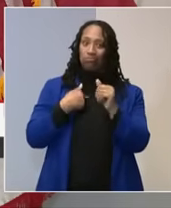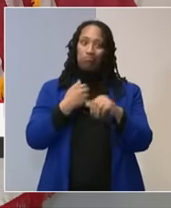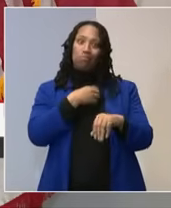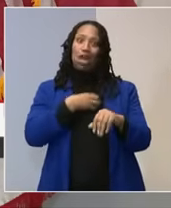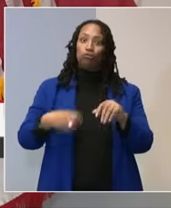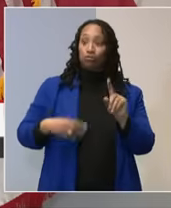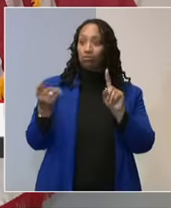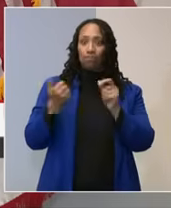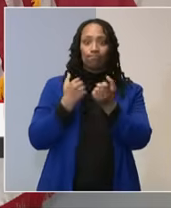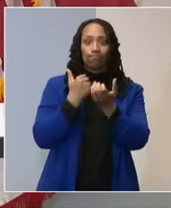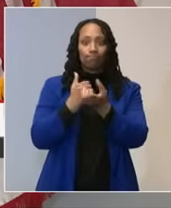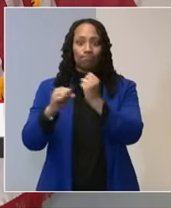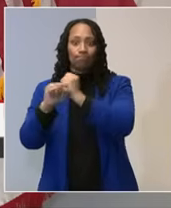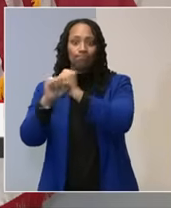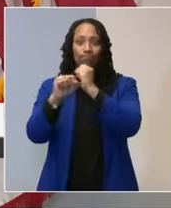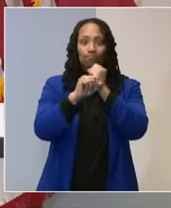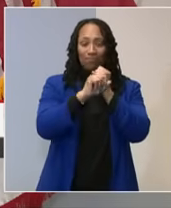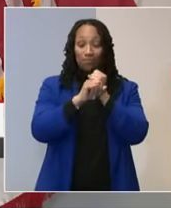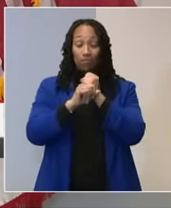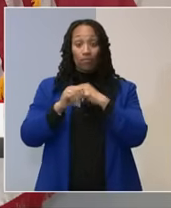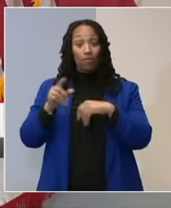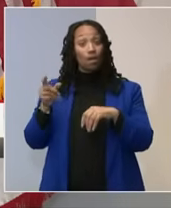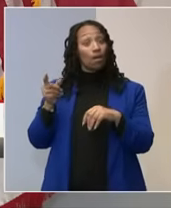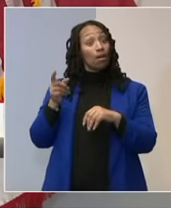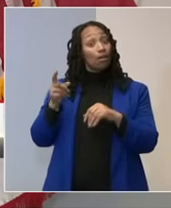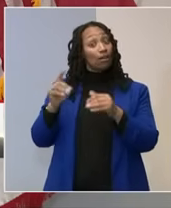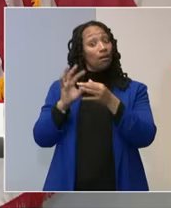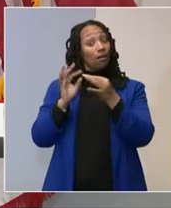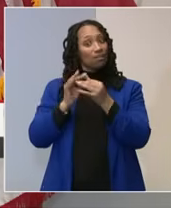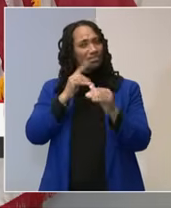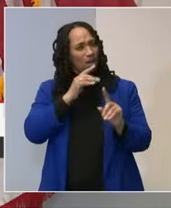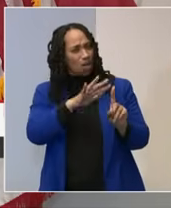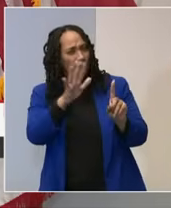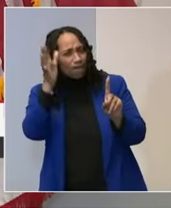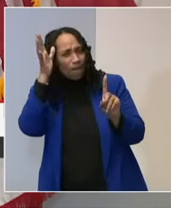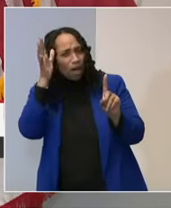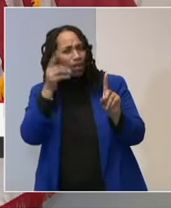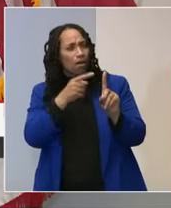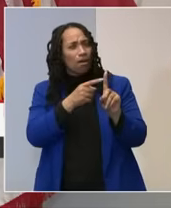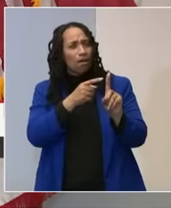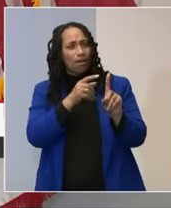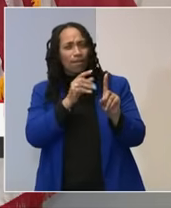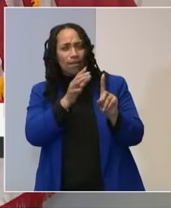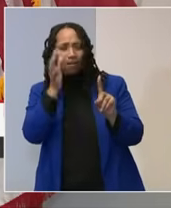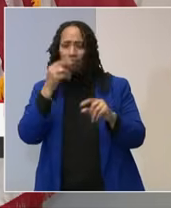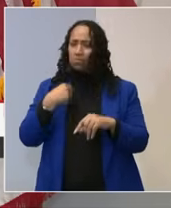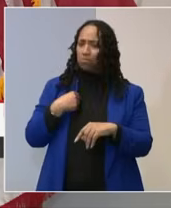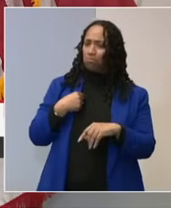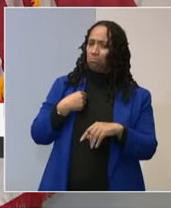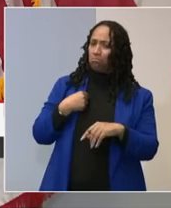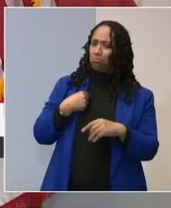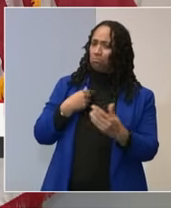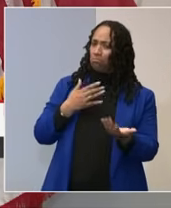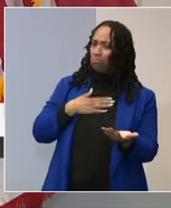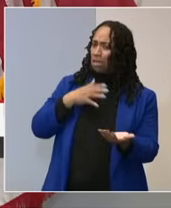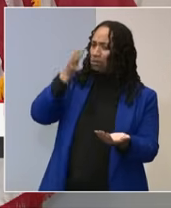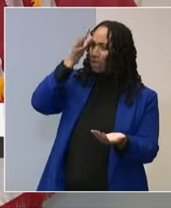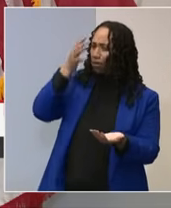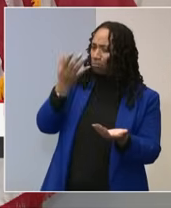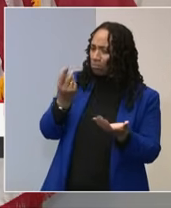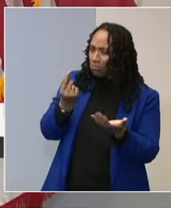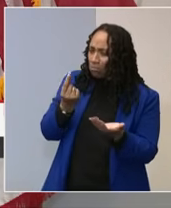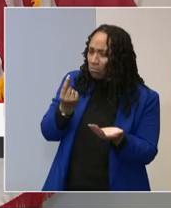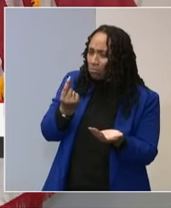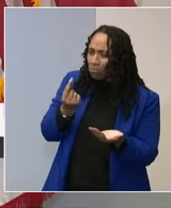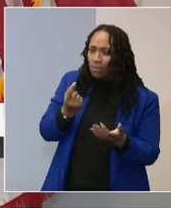me. And he said, who was your dad? I said, what do you mean? He said, I've been knocking on doors and people know your dad. And I said,